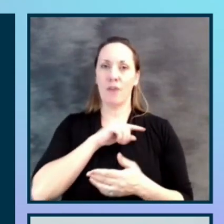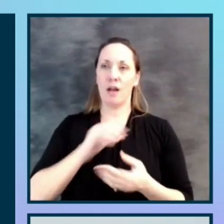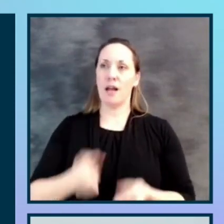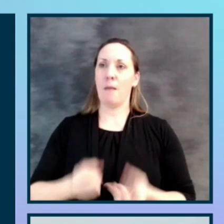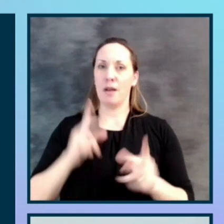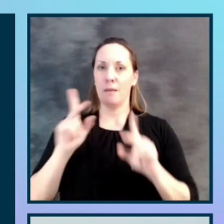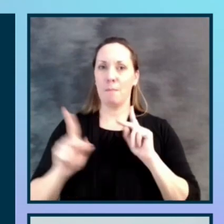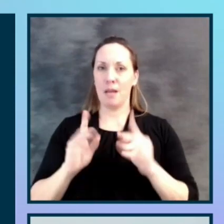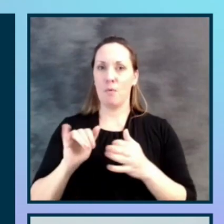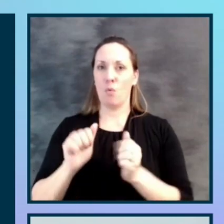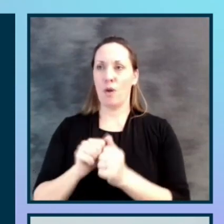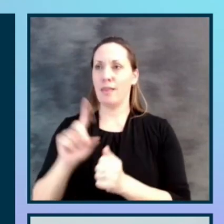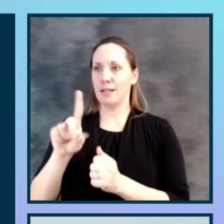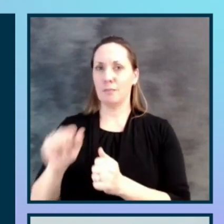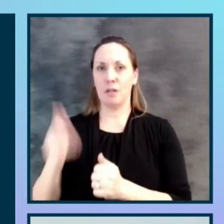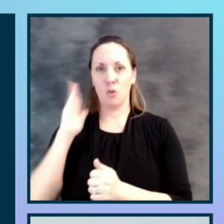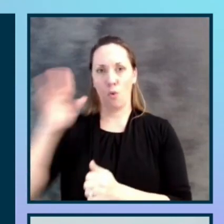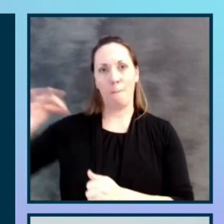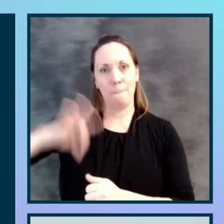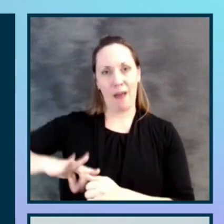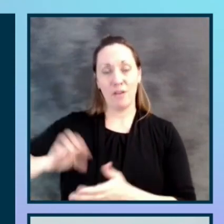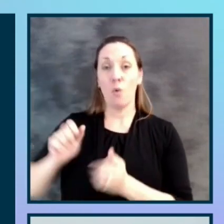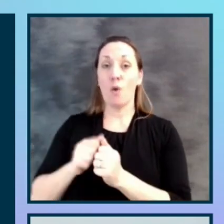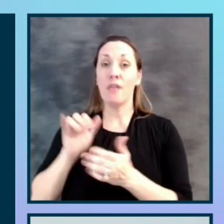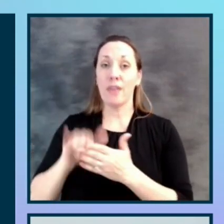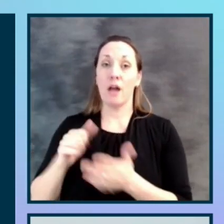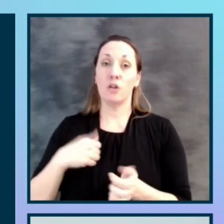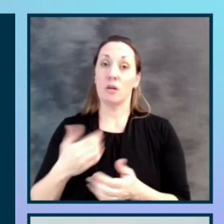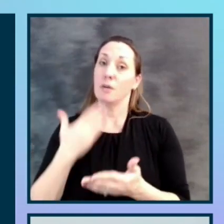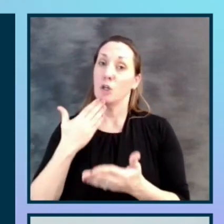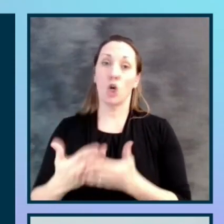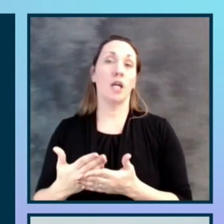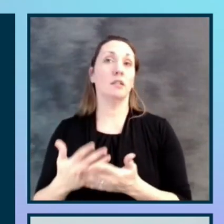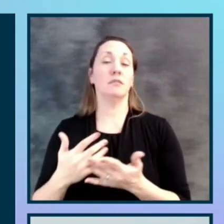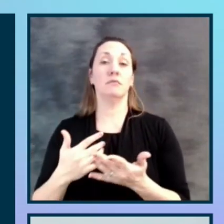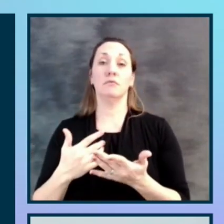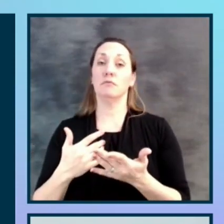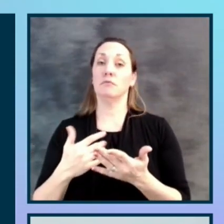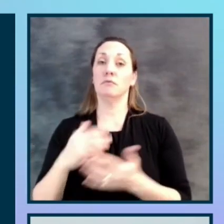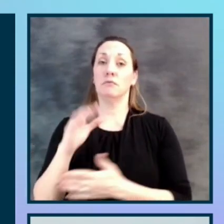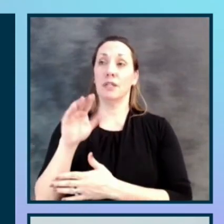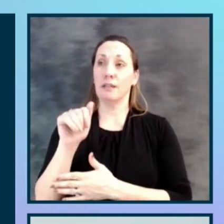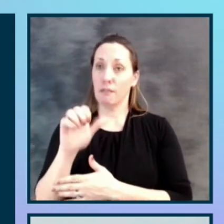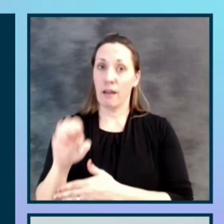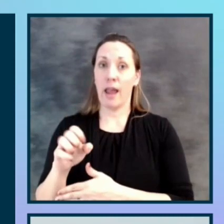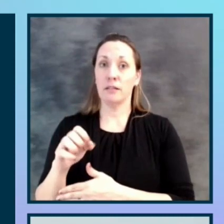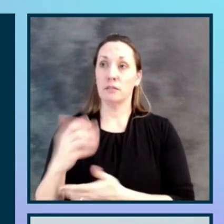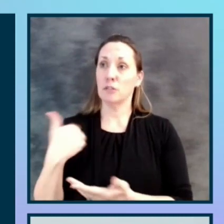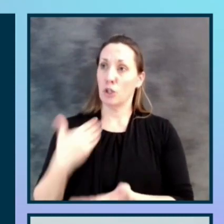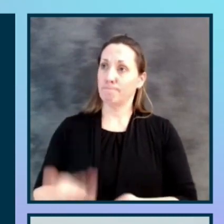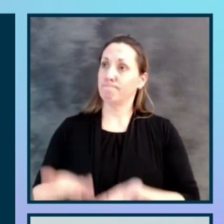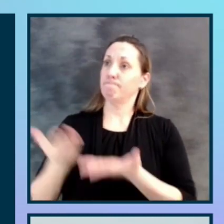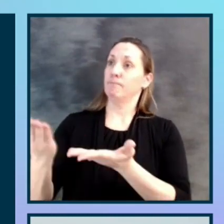benefit. With this, you can make a solid case to have the feature on your team's roadmap.